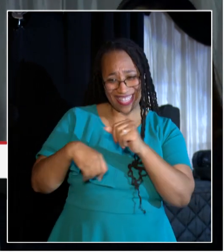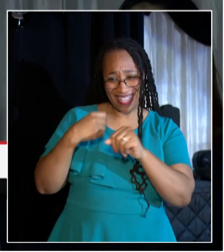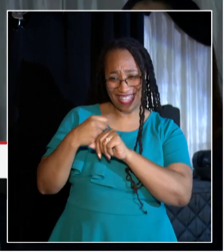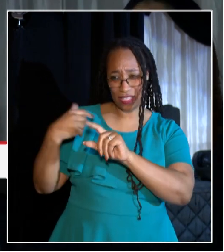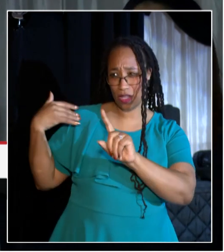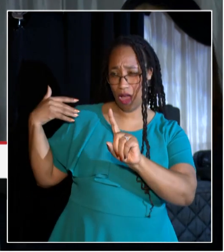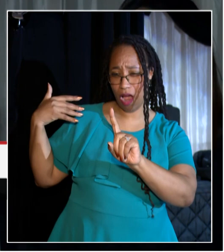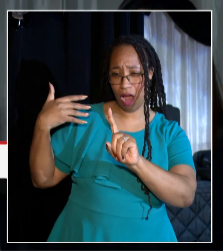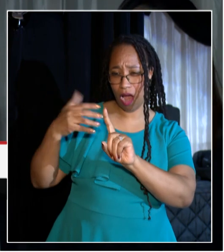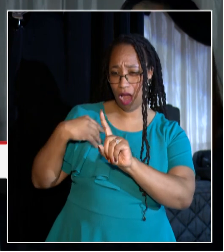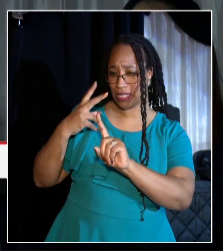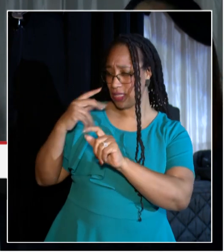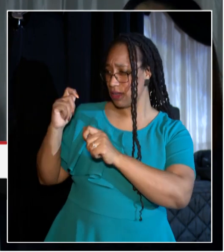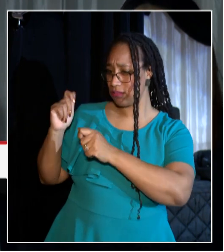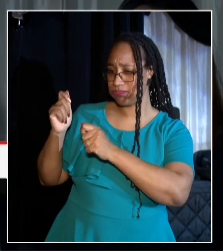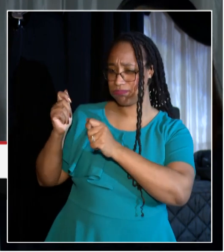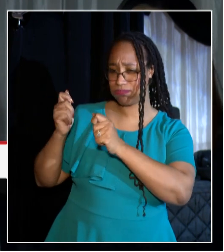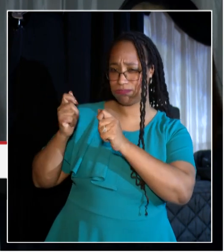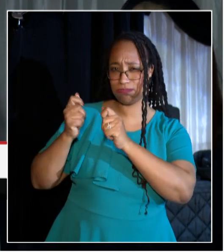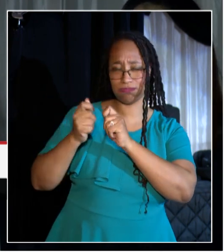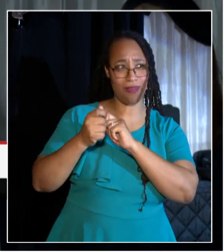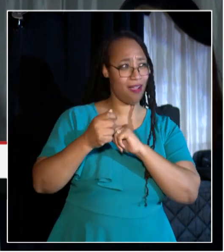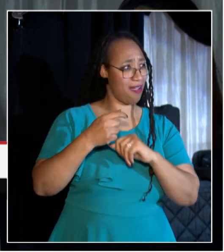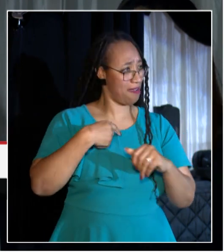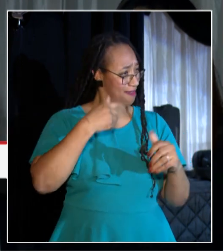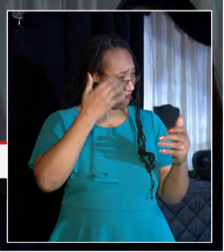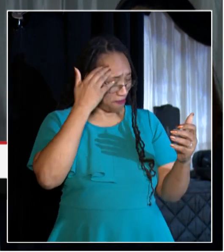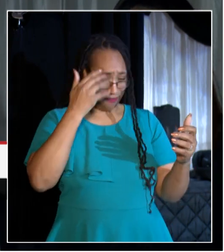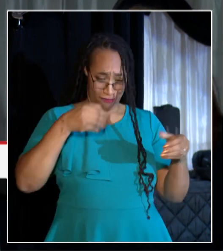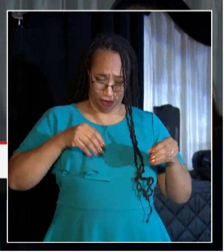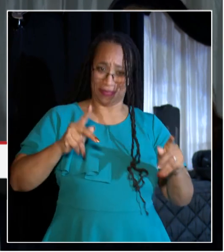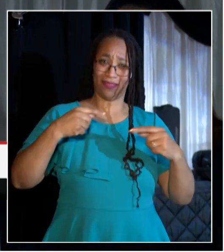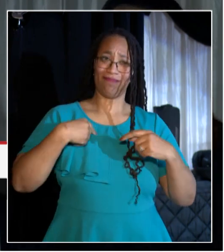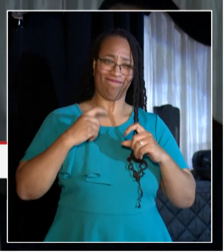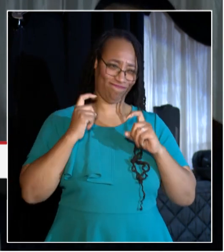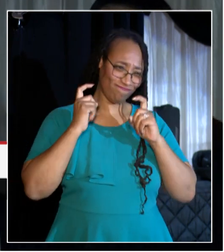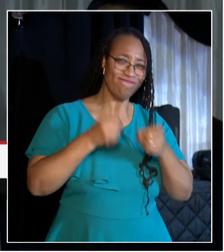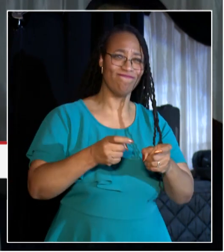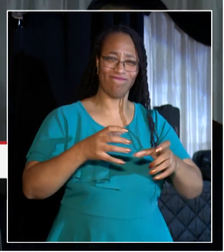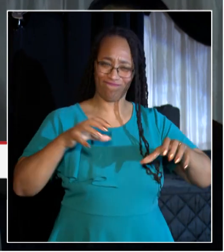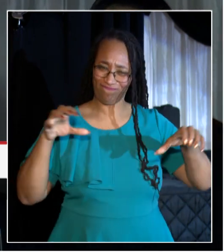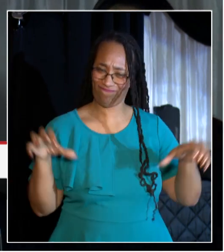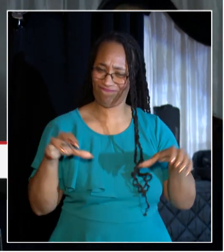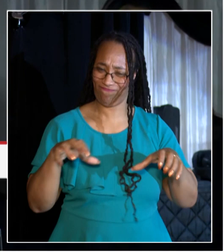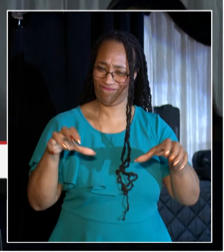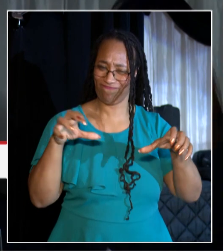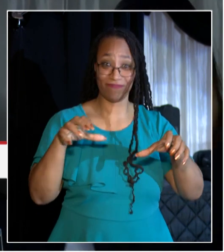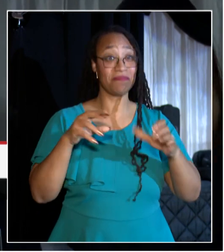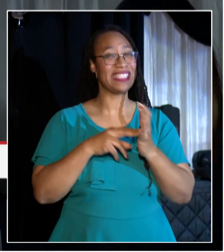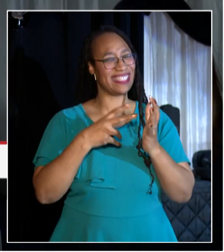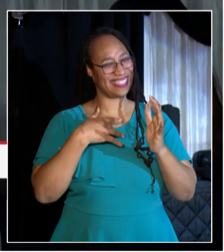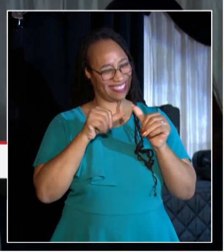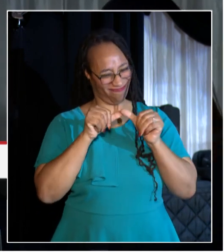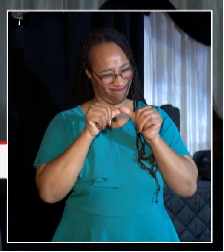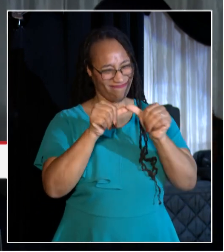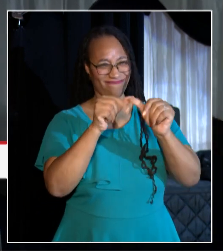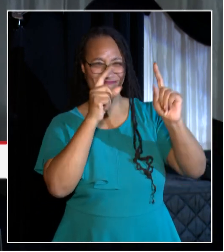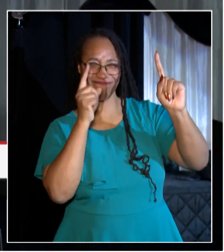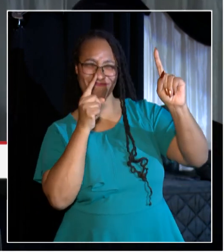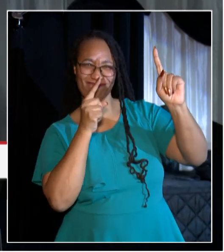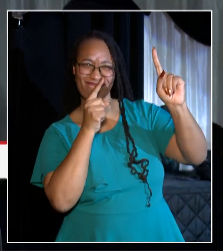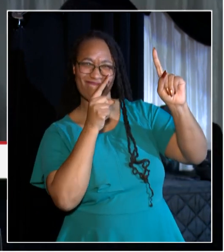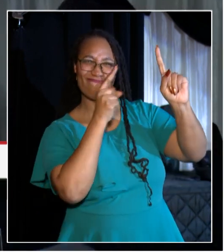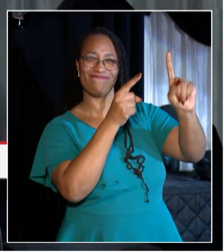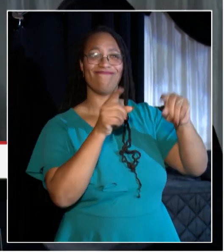being your mayor. There's nothing that we do in this government that is possible without DC government